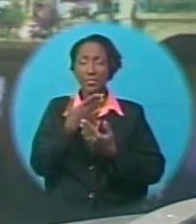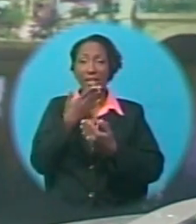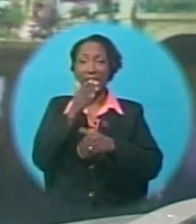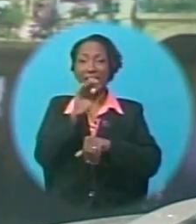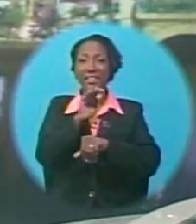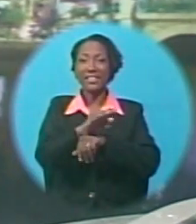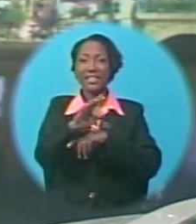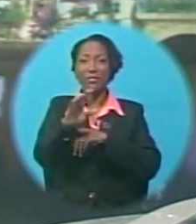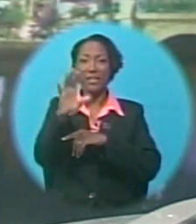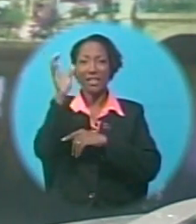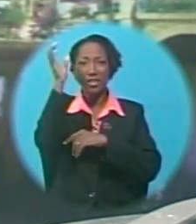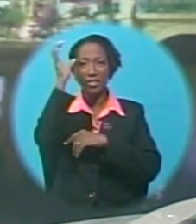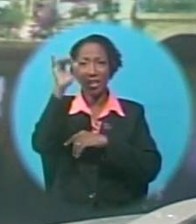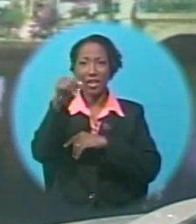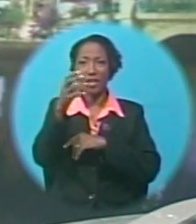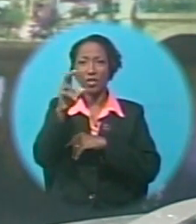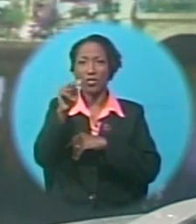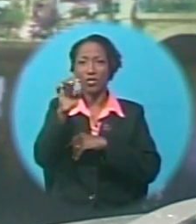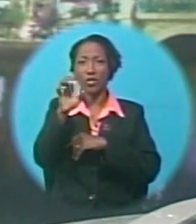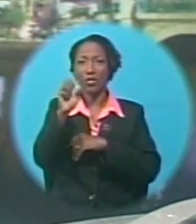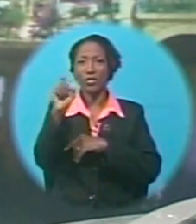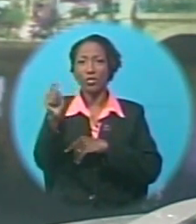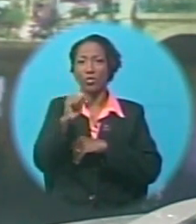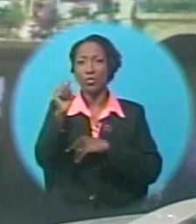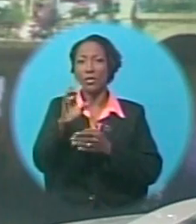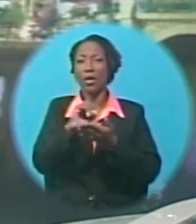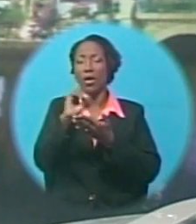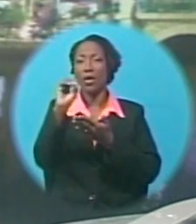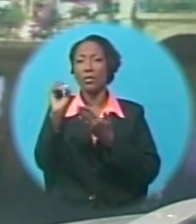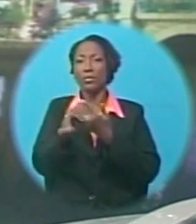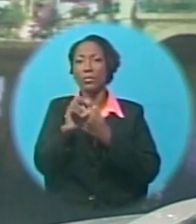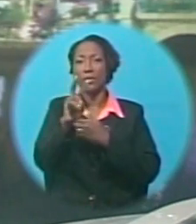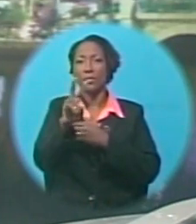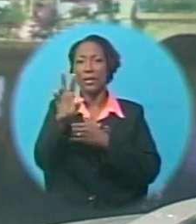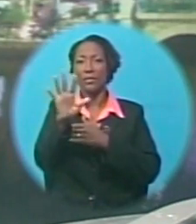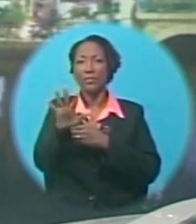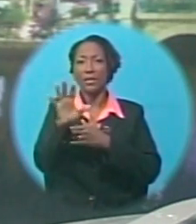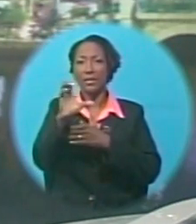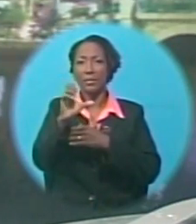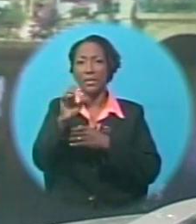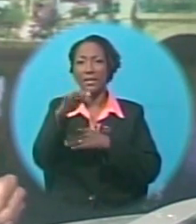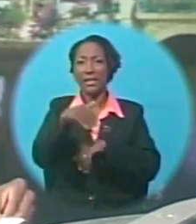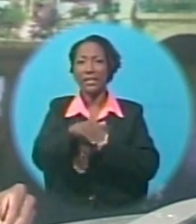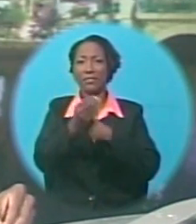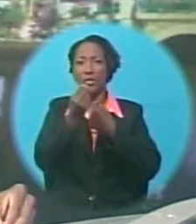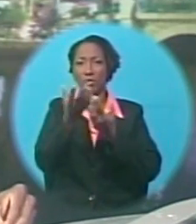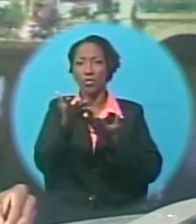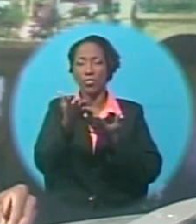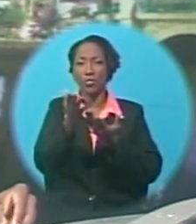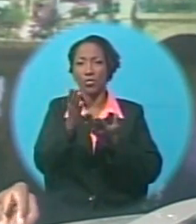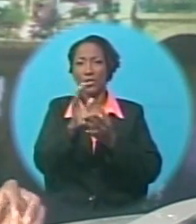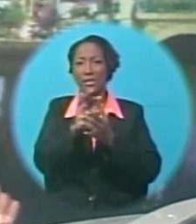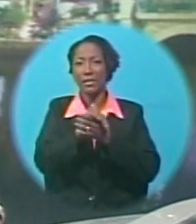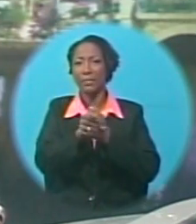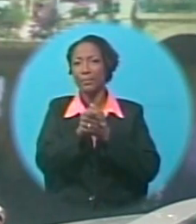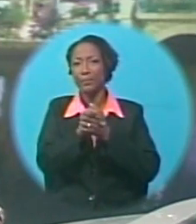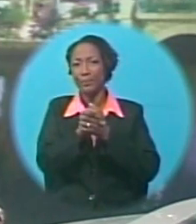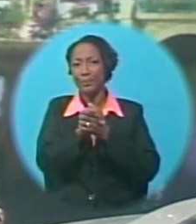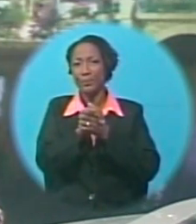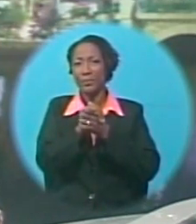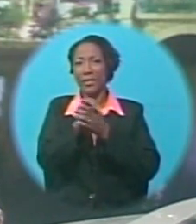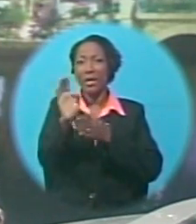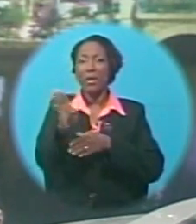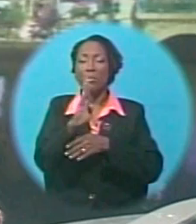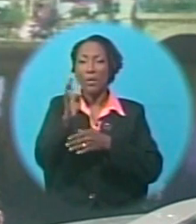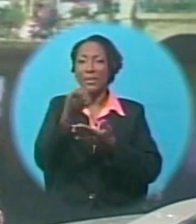Good evening, I'm Shane Jones with the Tuesday, October 25th edition of the CBC Evening News. In our top story,